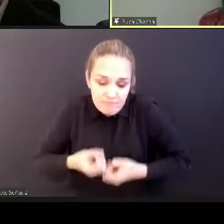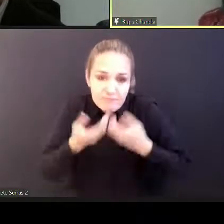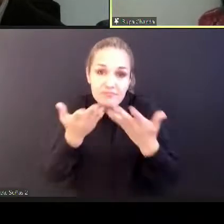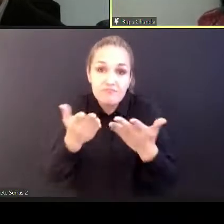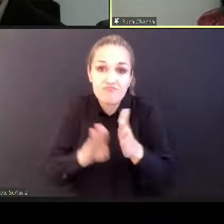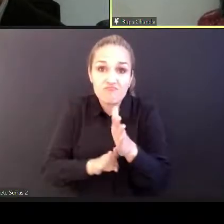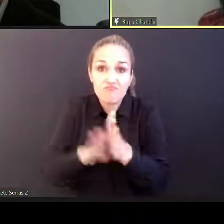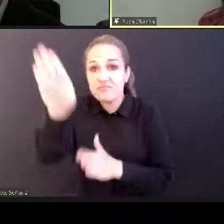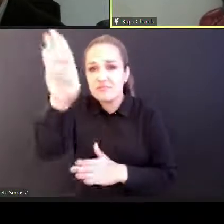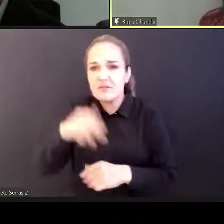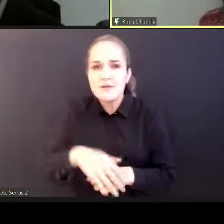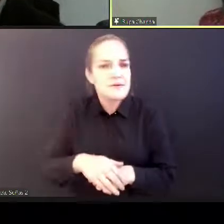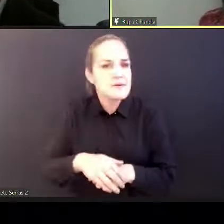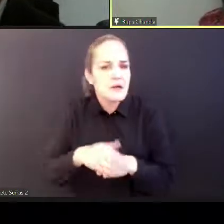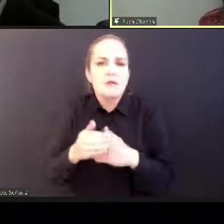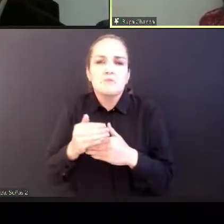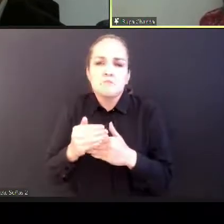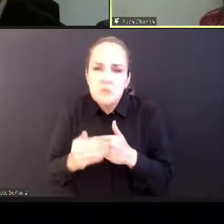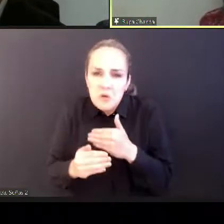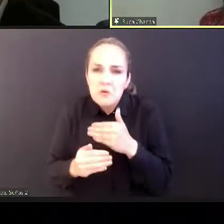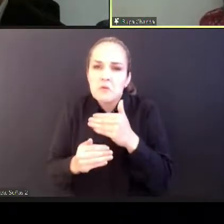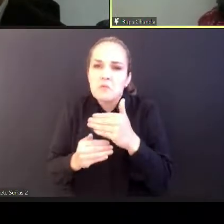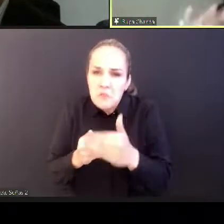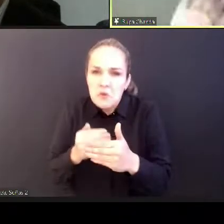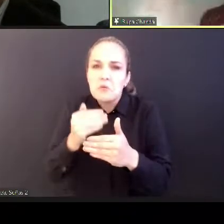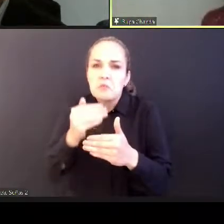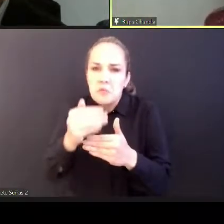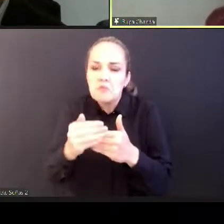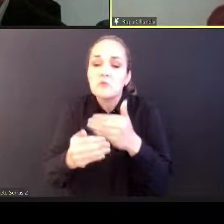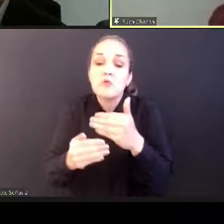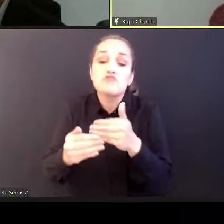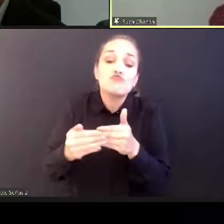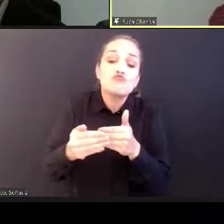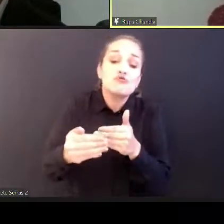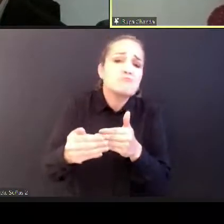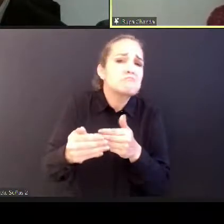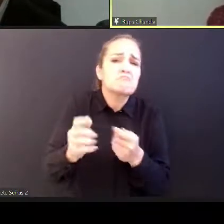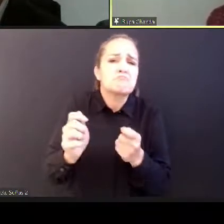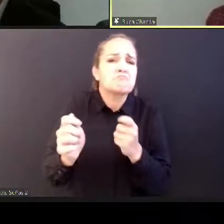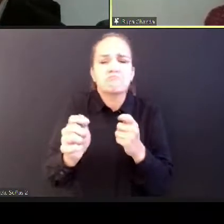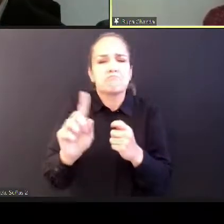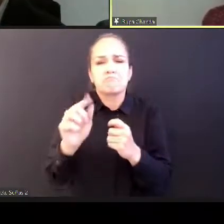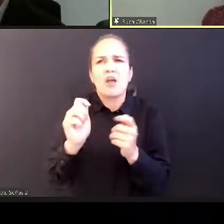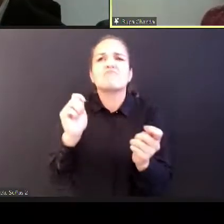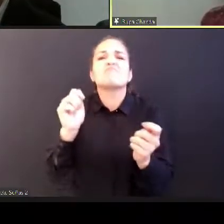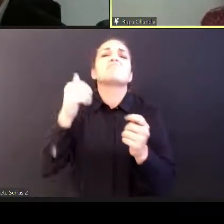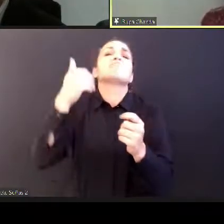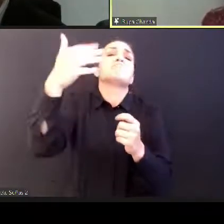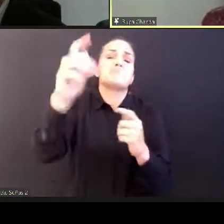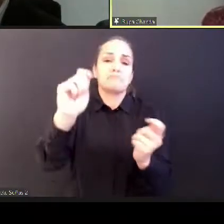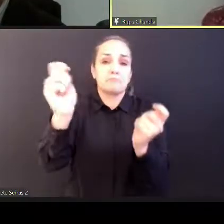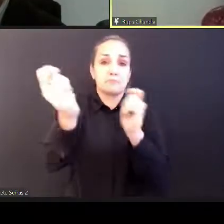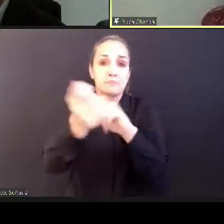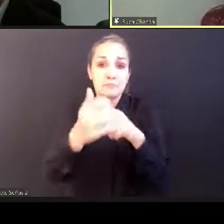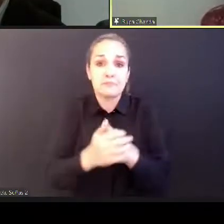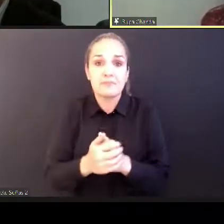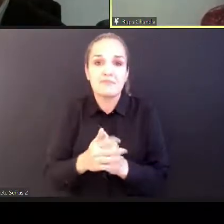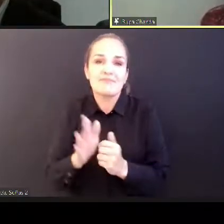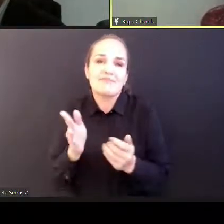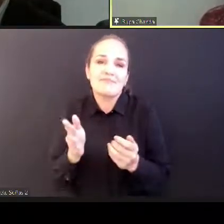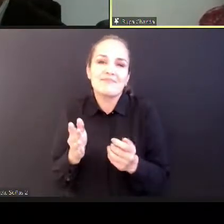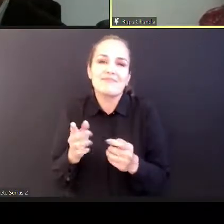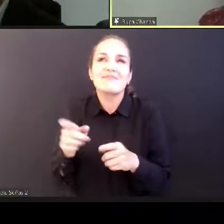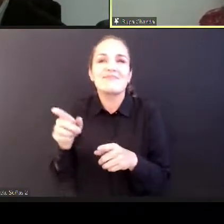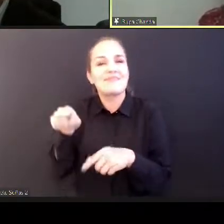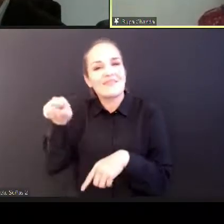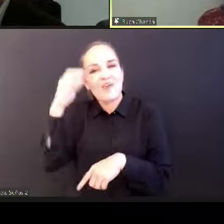countries, dominant players in this area. China has a very different position. It's going to be hard to bring them to the table. So I will not even try